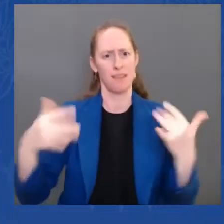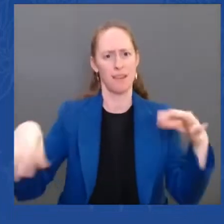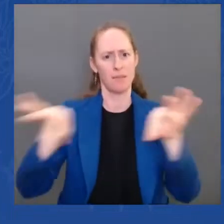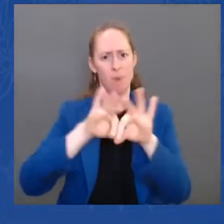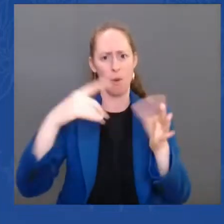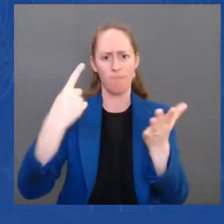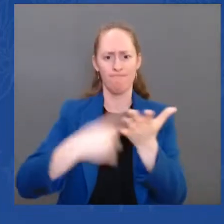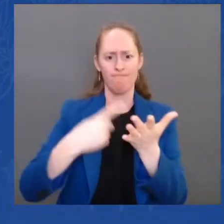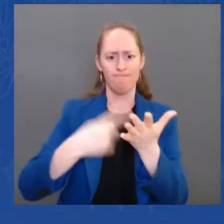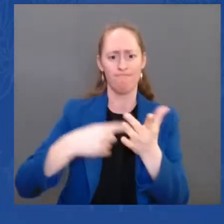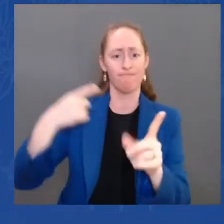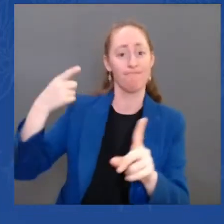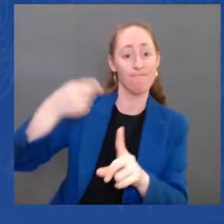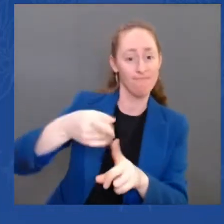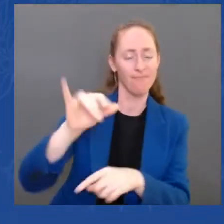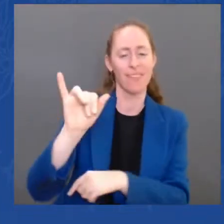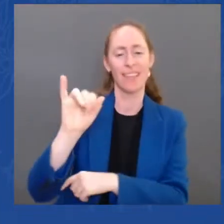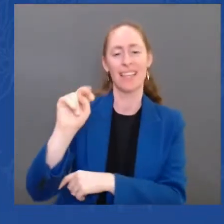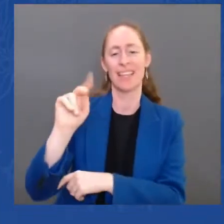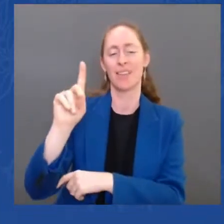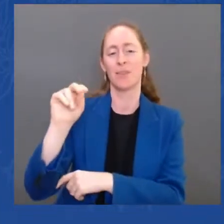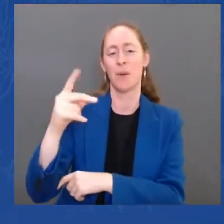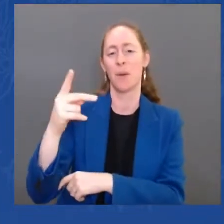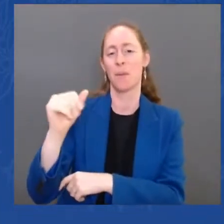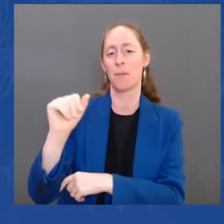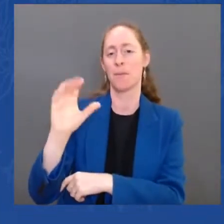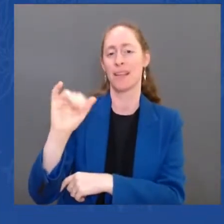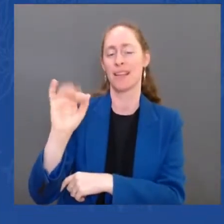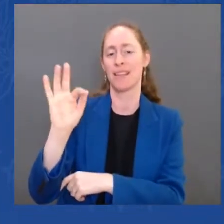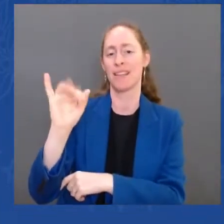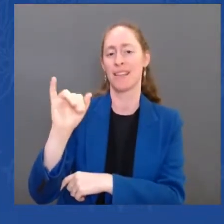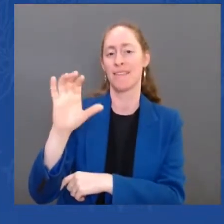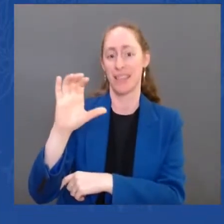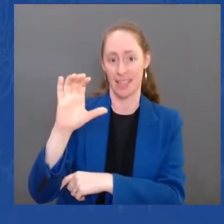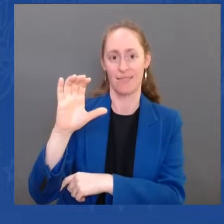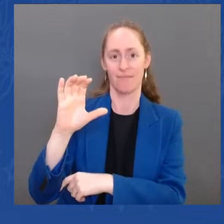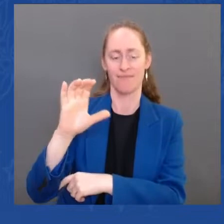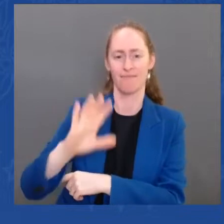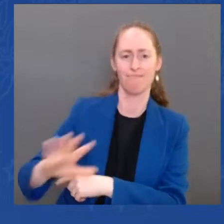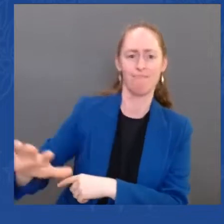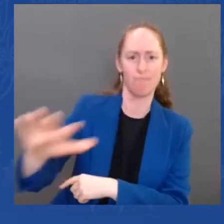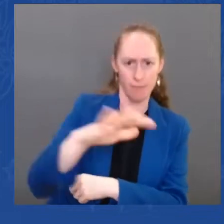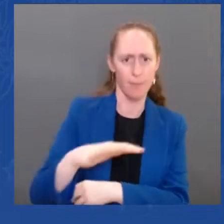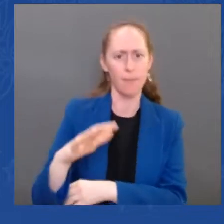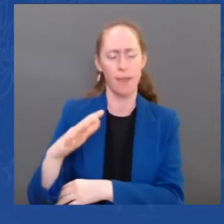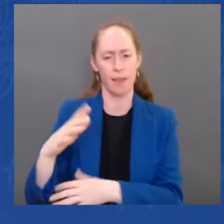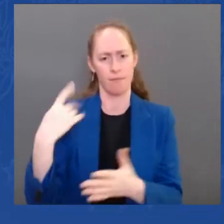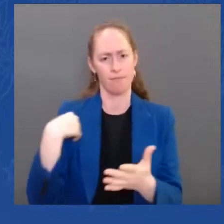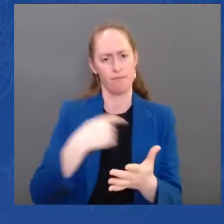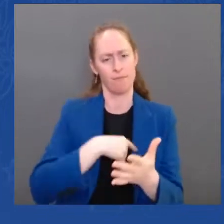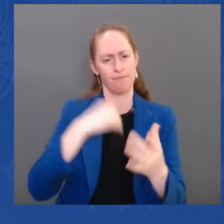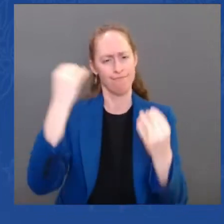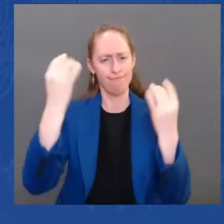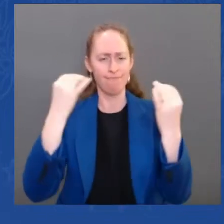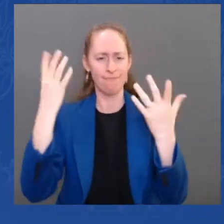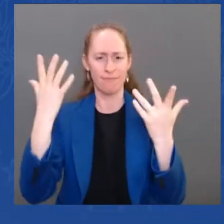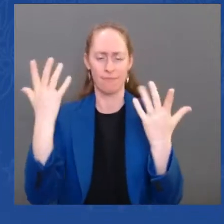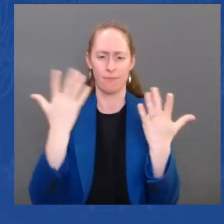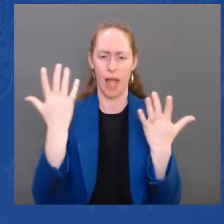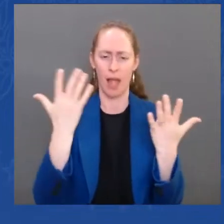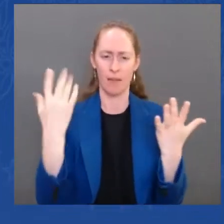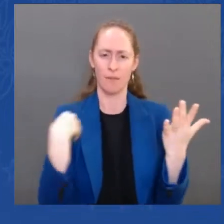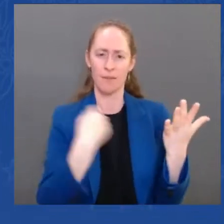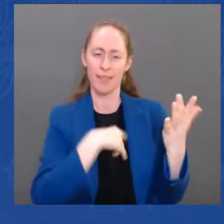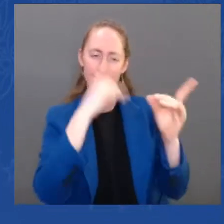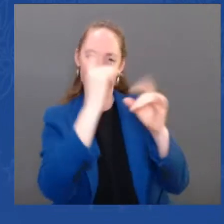that will shape the trajectory of the world in the 21st century. We very much welcome hearing from each of you who have traveled